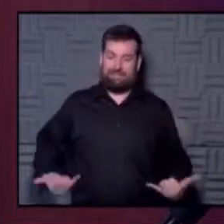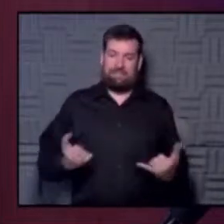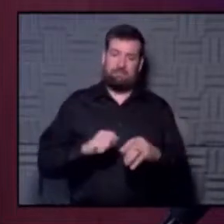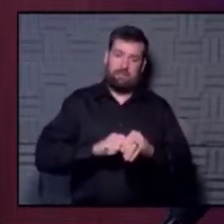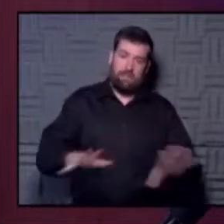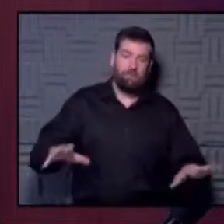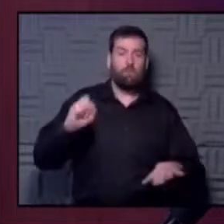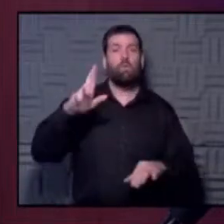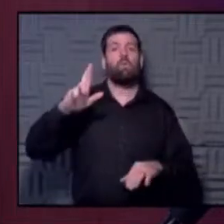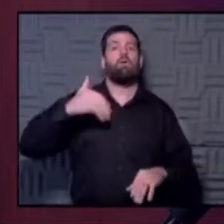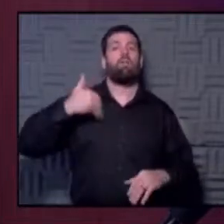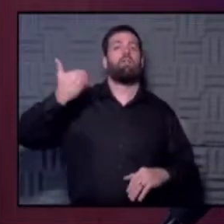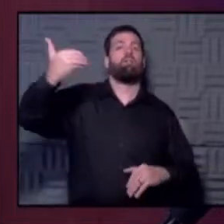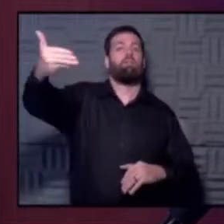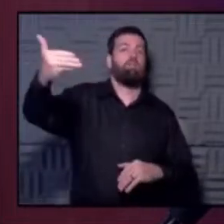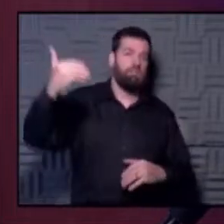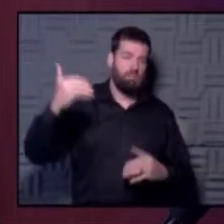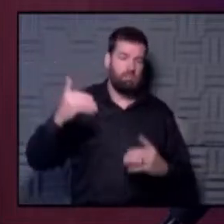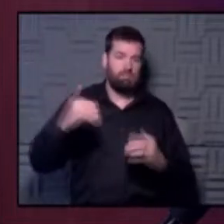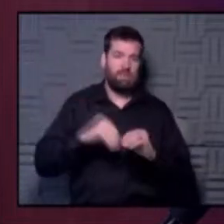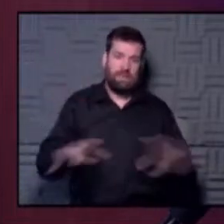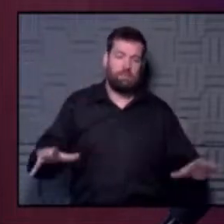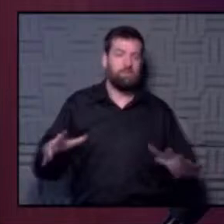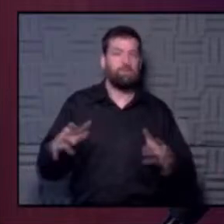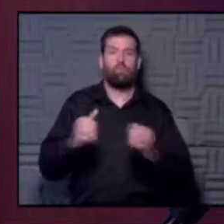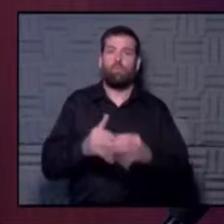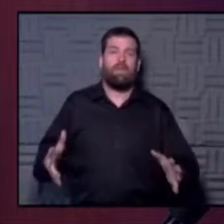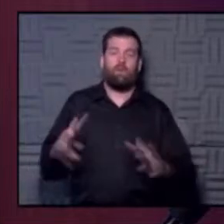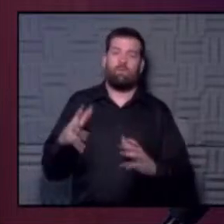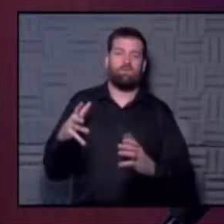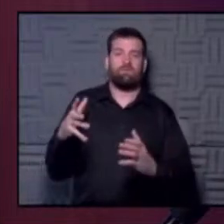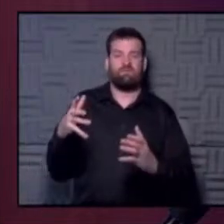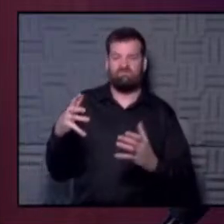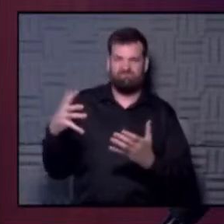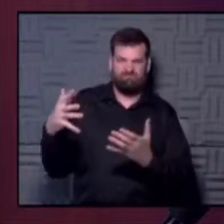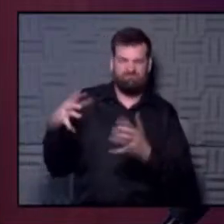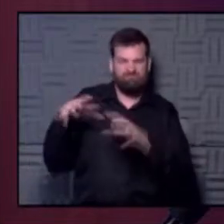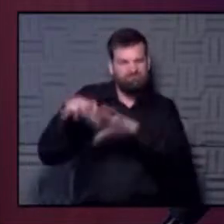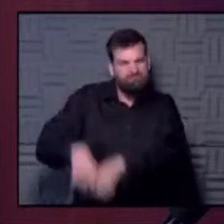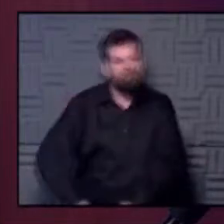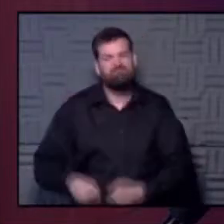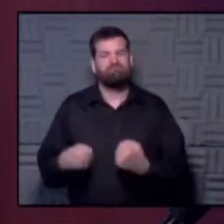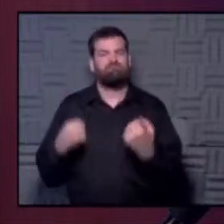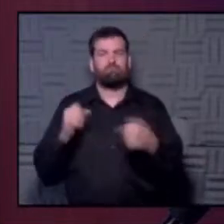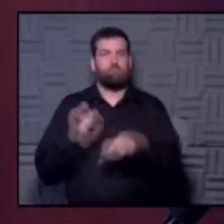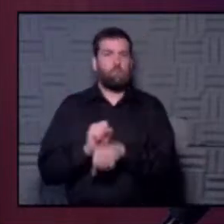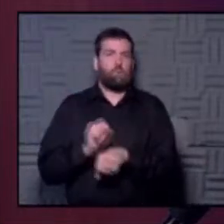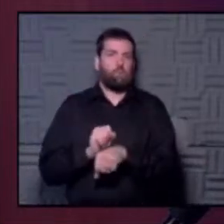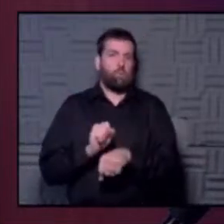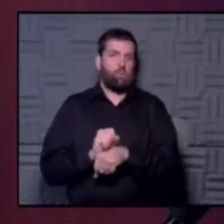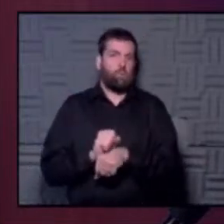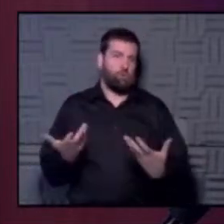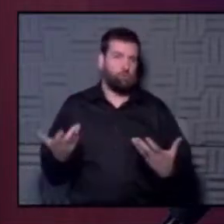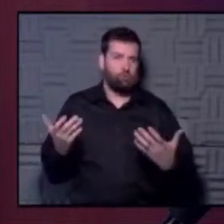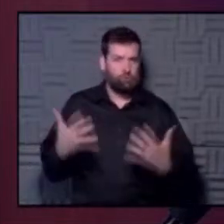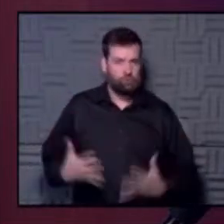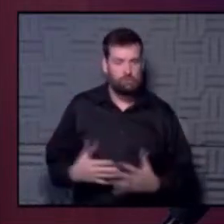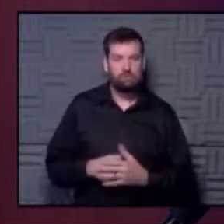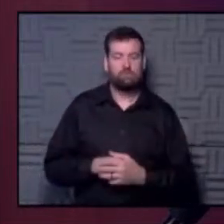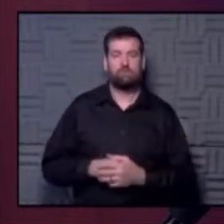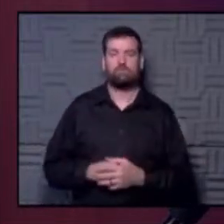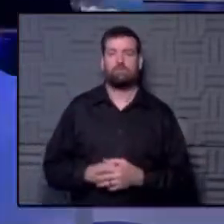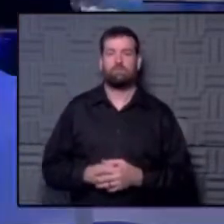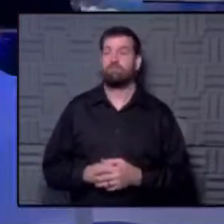pandemics without really cutting into the available labor force that's we're trying to put back to what they were doing prior to the